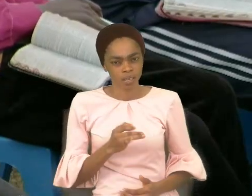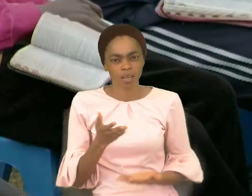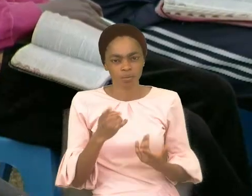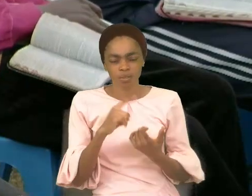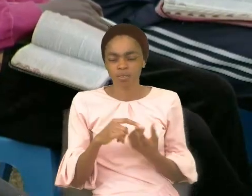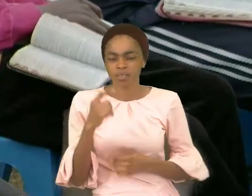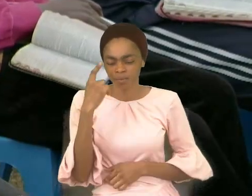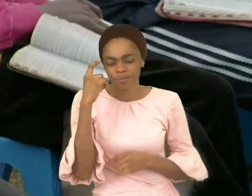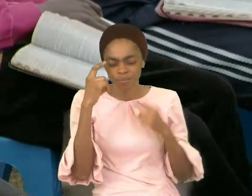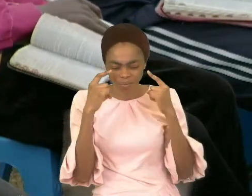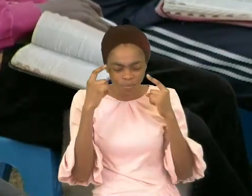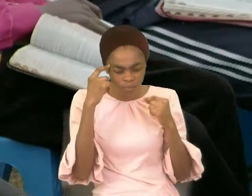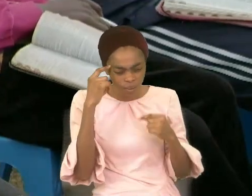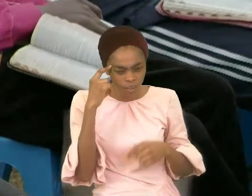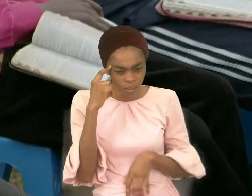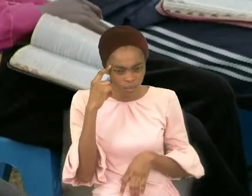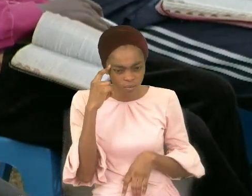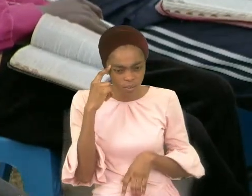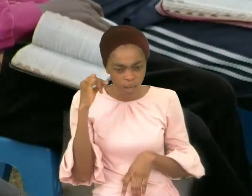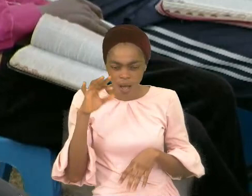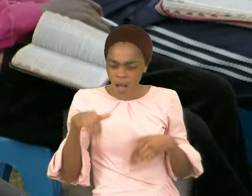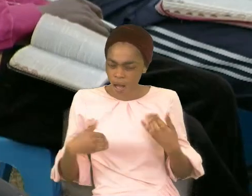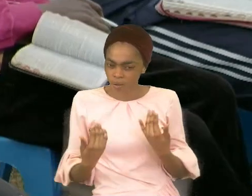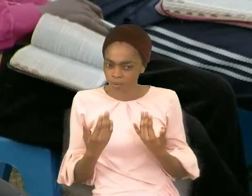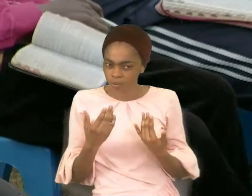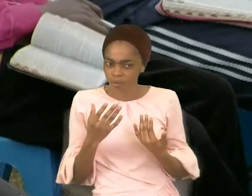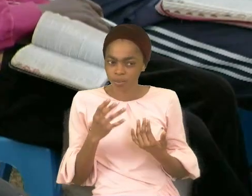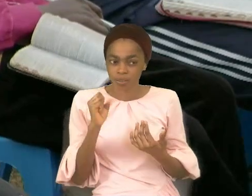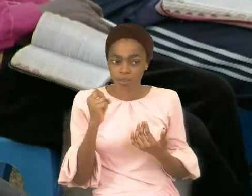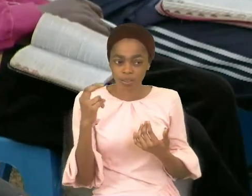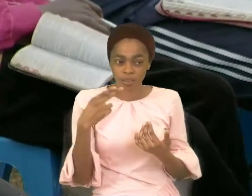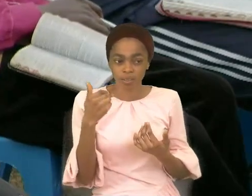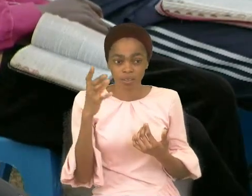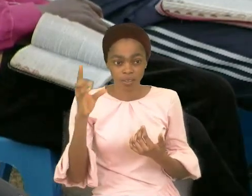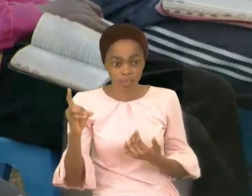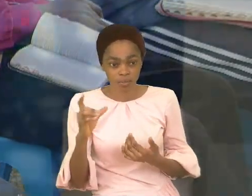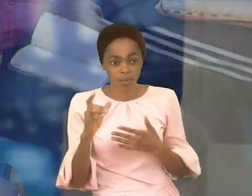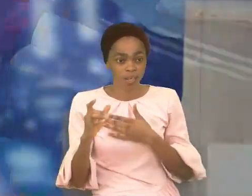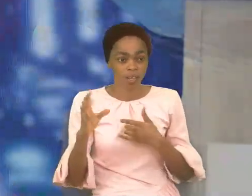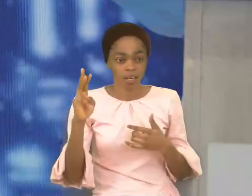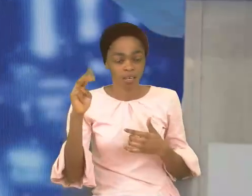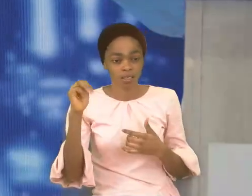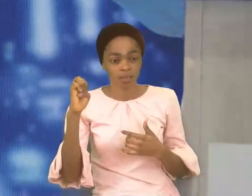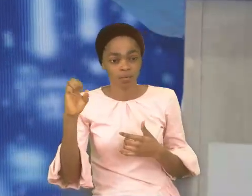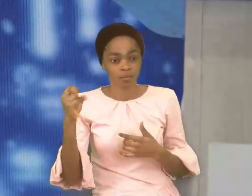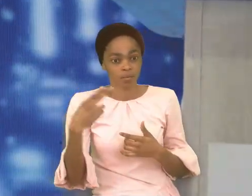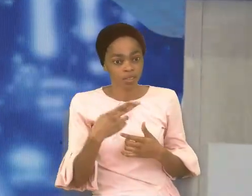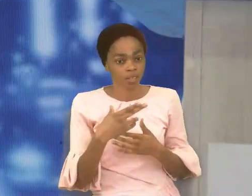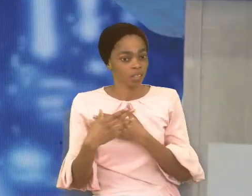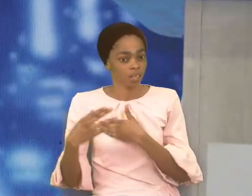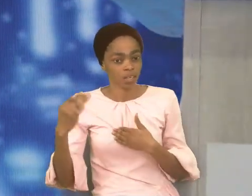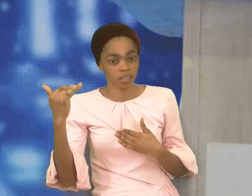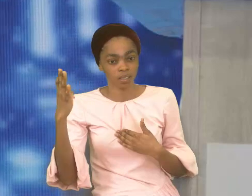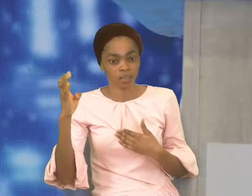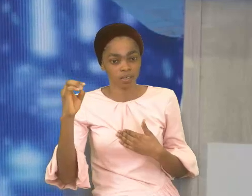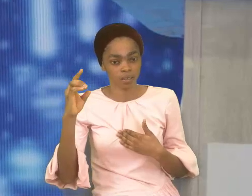and Abednego, when they said, okay, you're not bowed down, the king is calling you. They